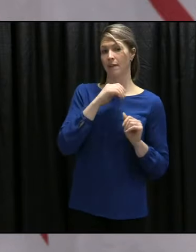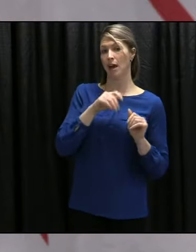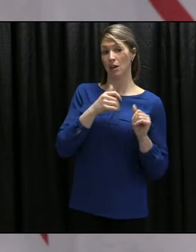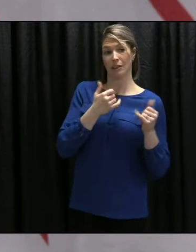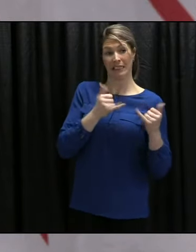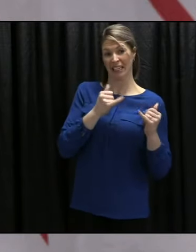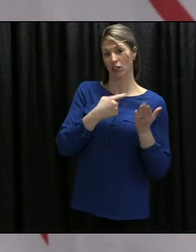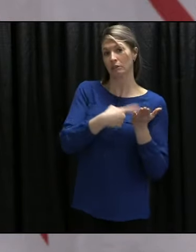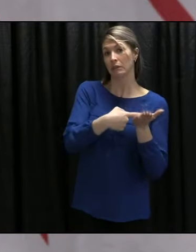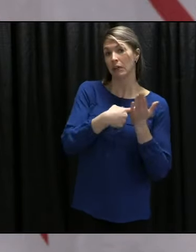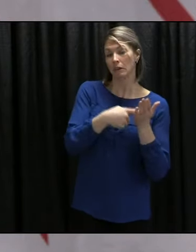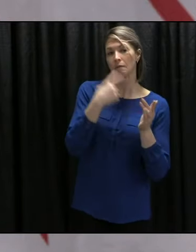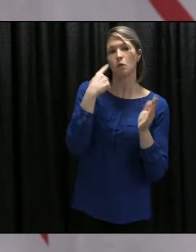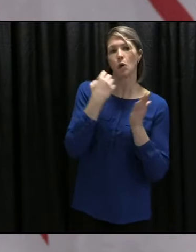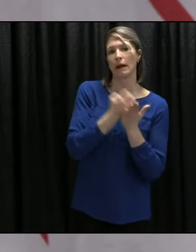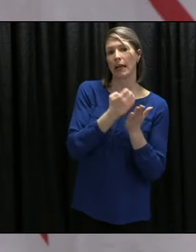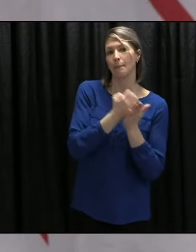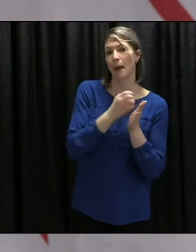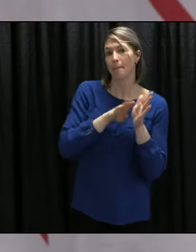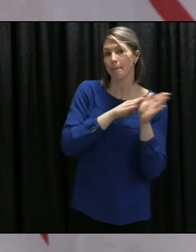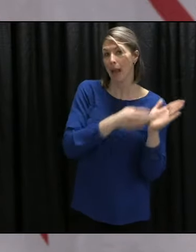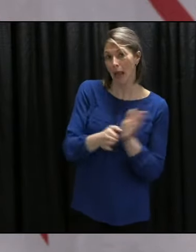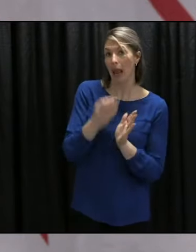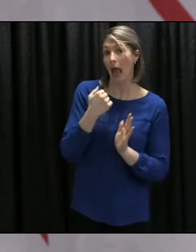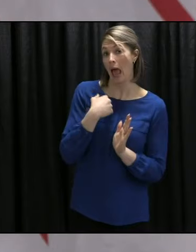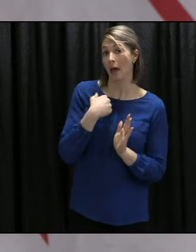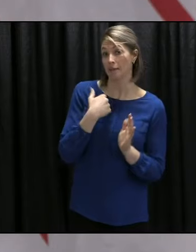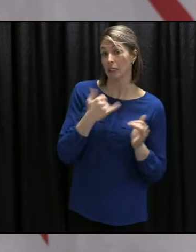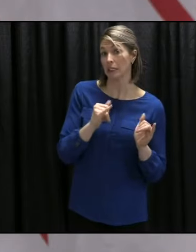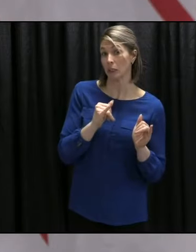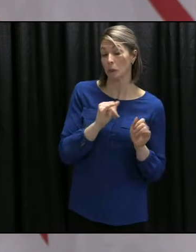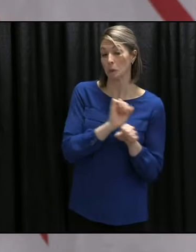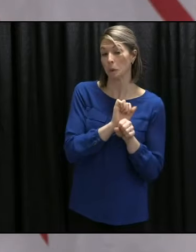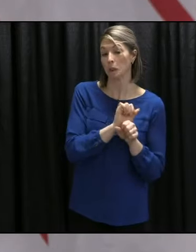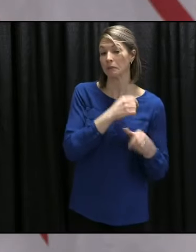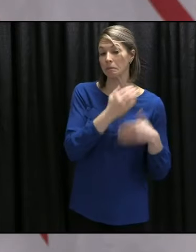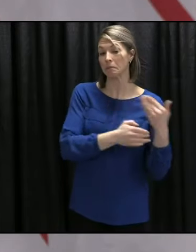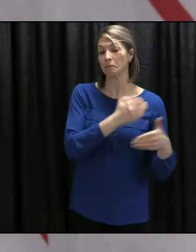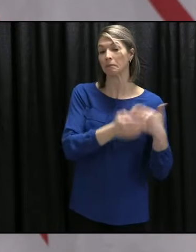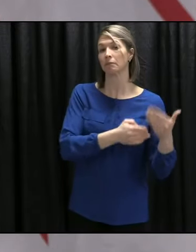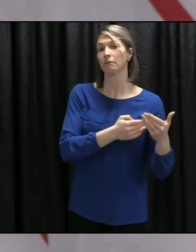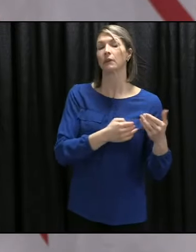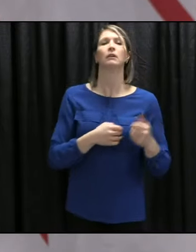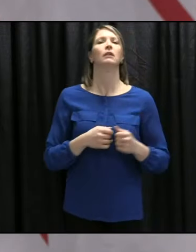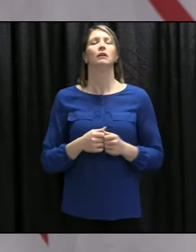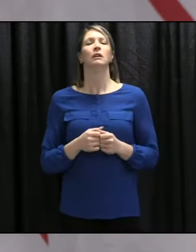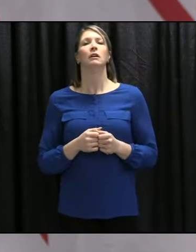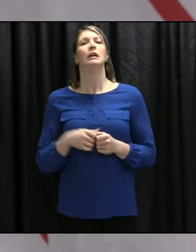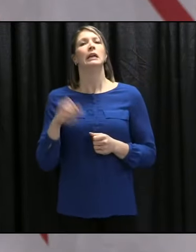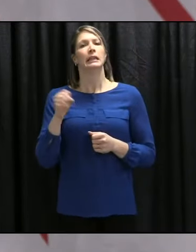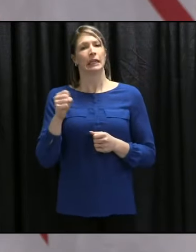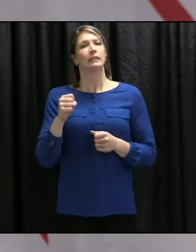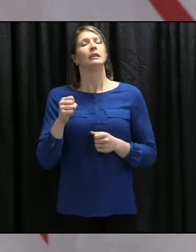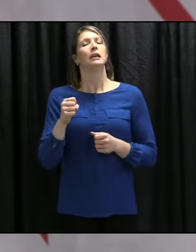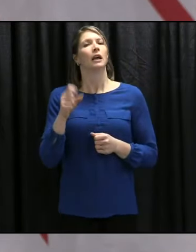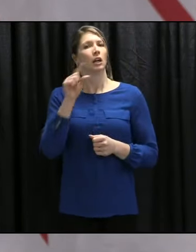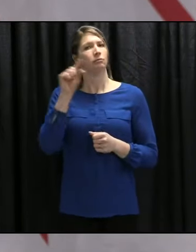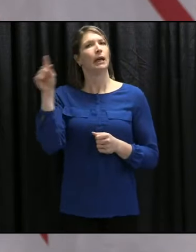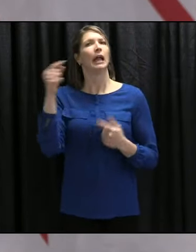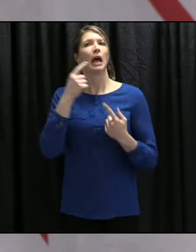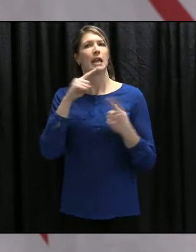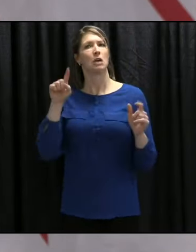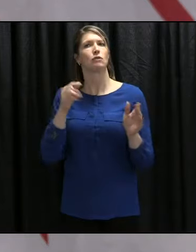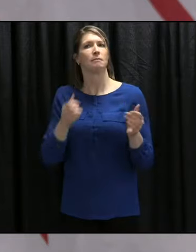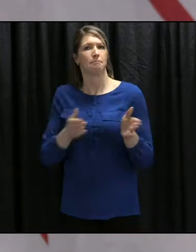for the growth and sustainability of Newfoundland and Labrador, and there's a number of different plans, sector work plans that have been put in place. And these